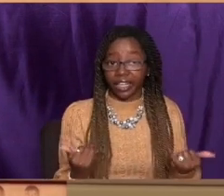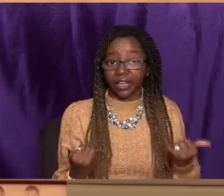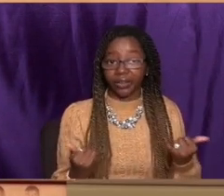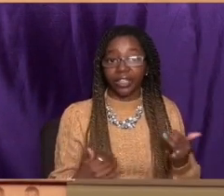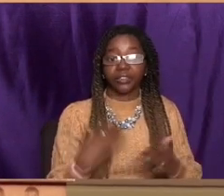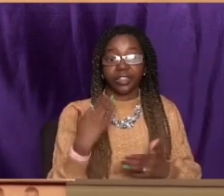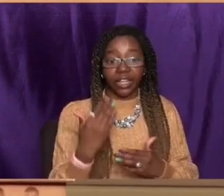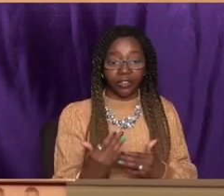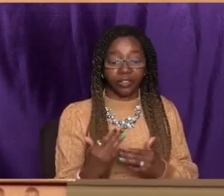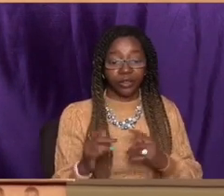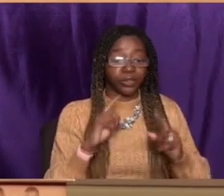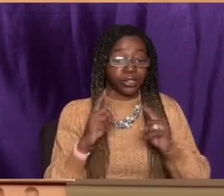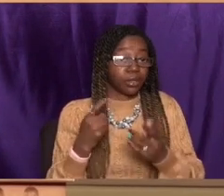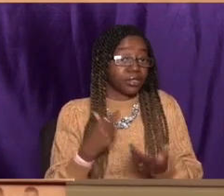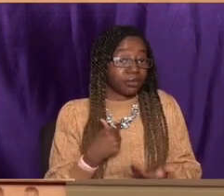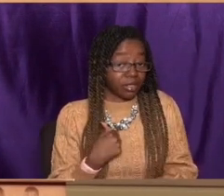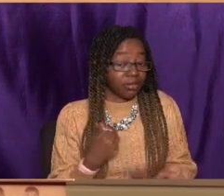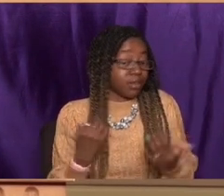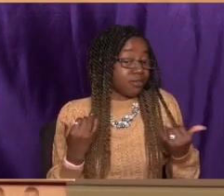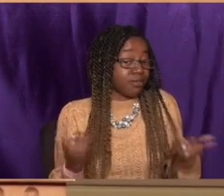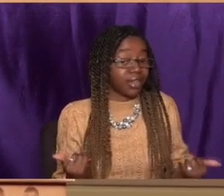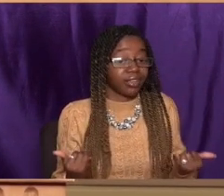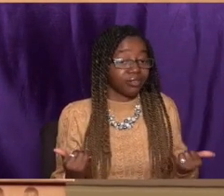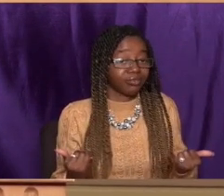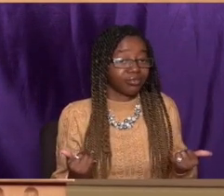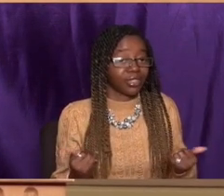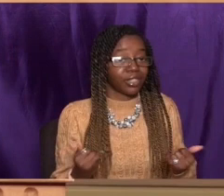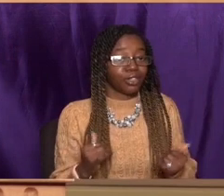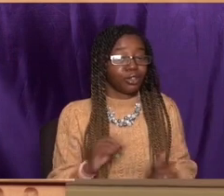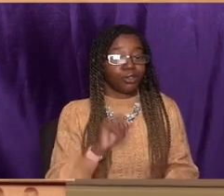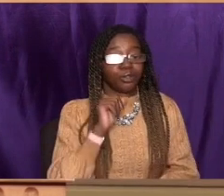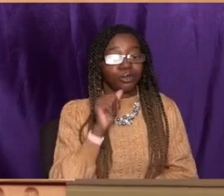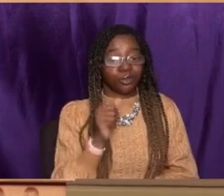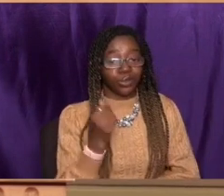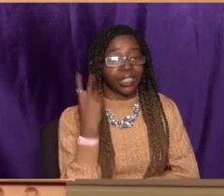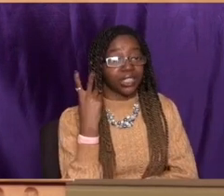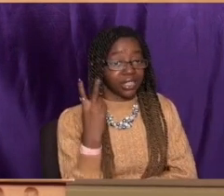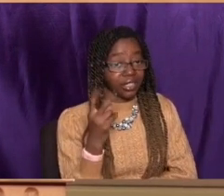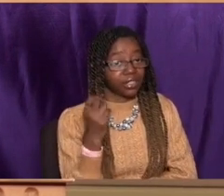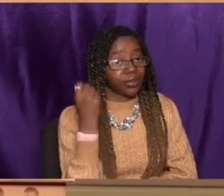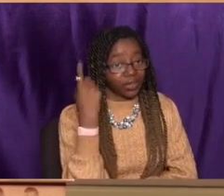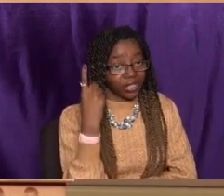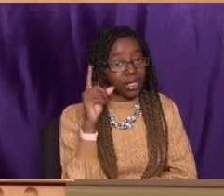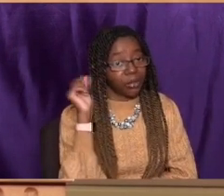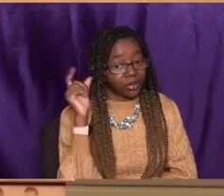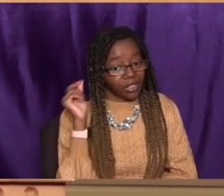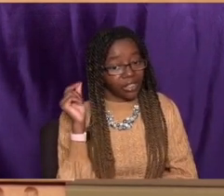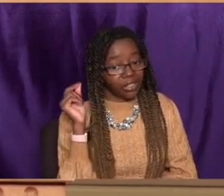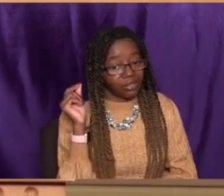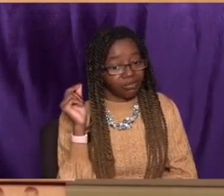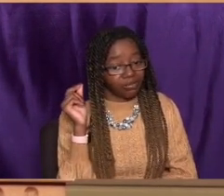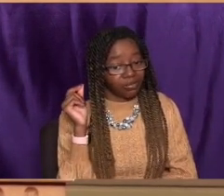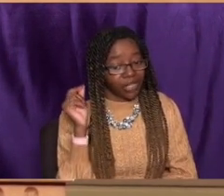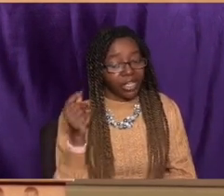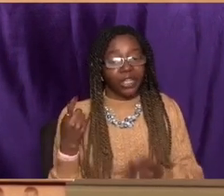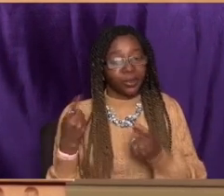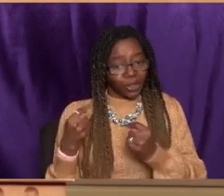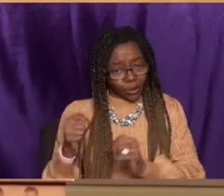you've spoken to me. Now, in case y'all don't see it, you realize that Moses is taking a little jab at God right here.